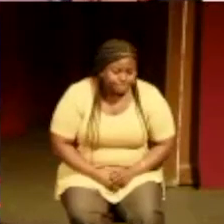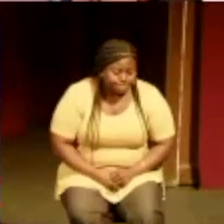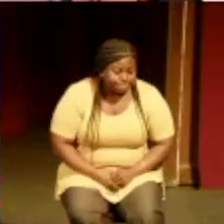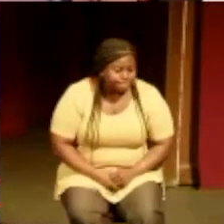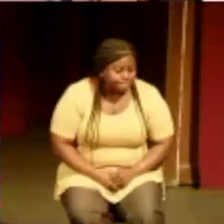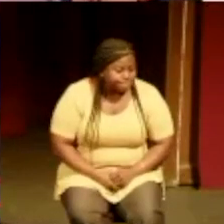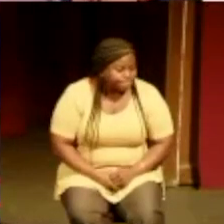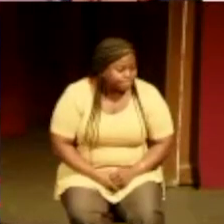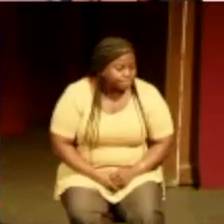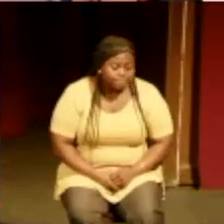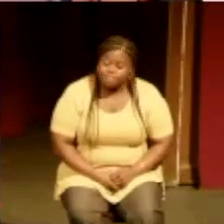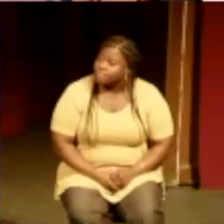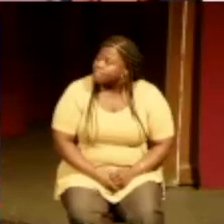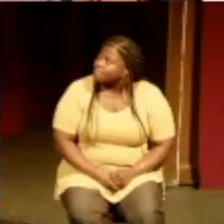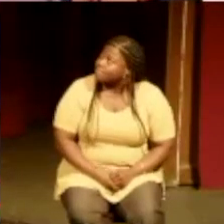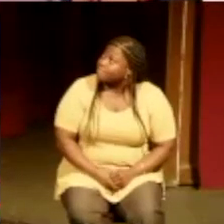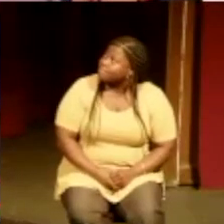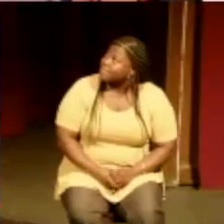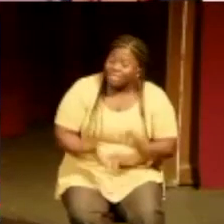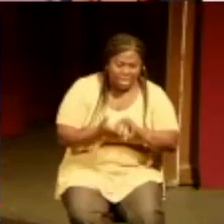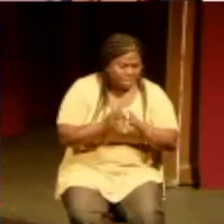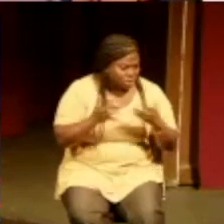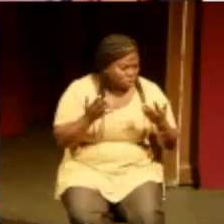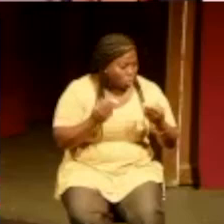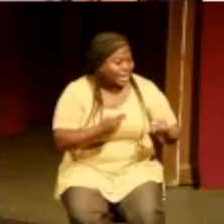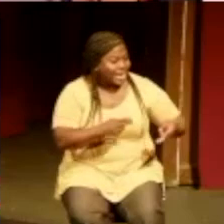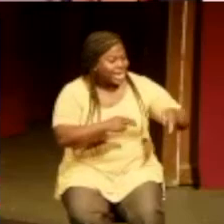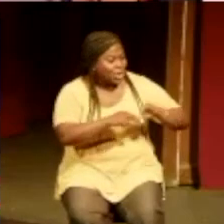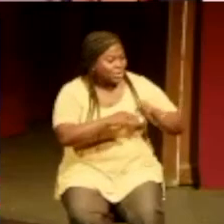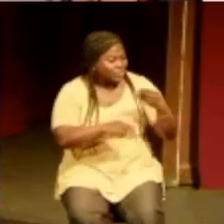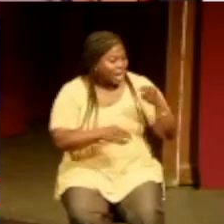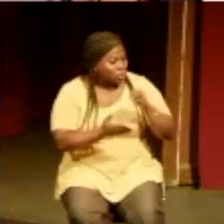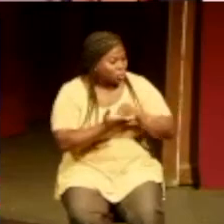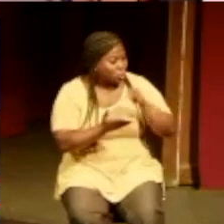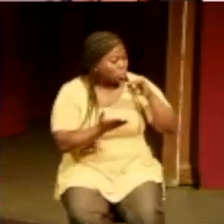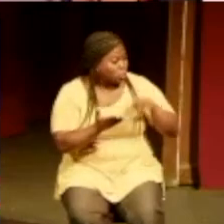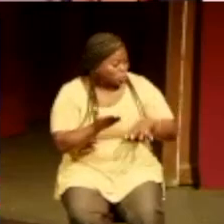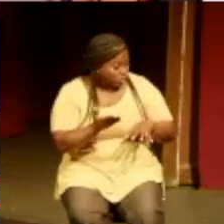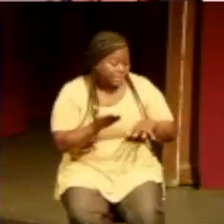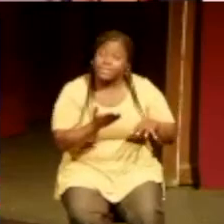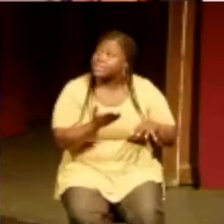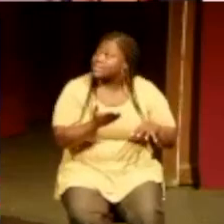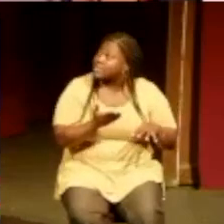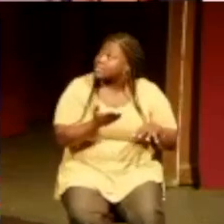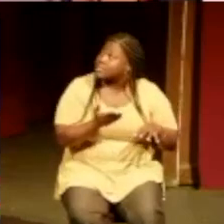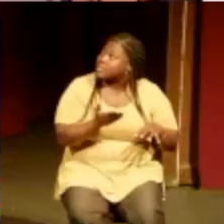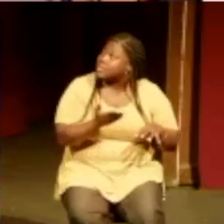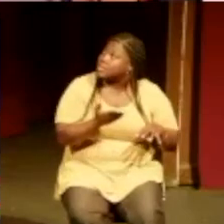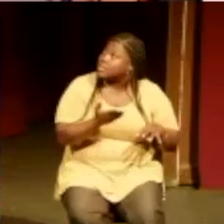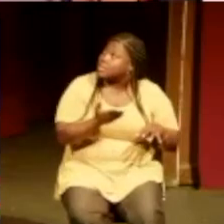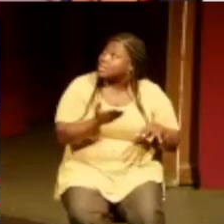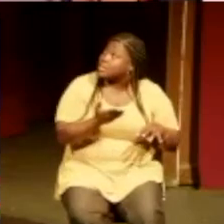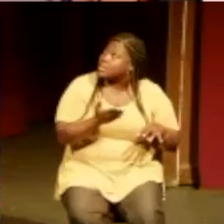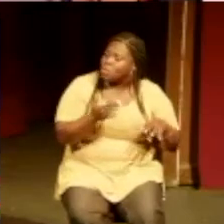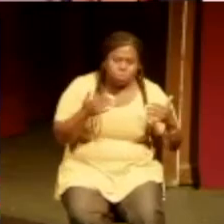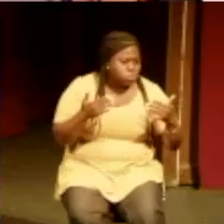which led to another increase in our high school students up to an all-time high of